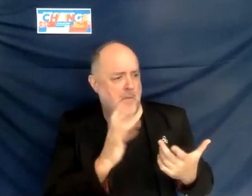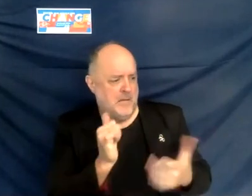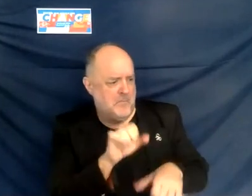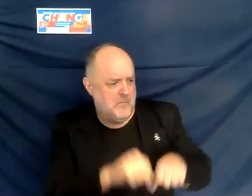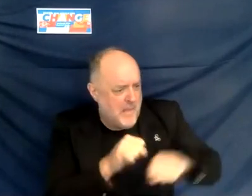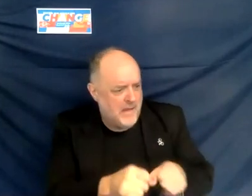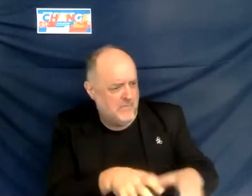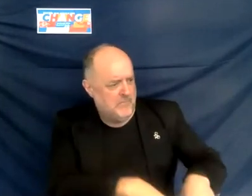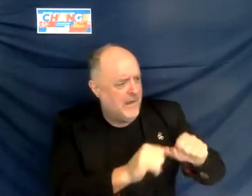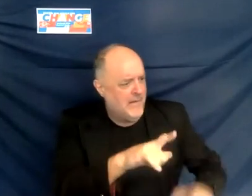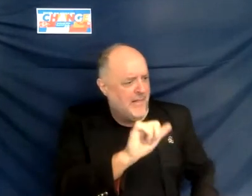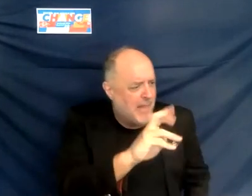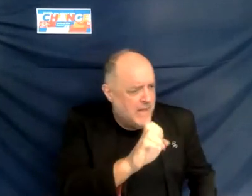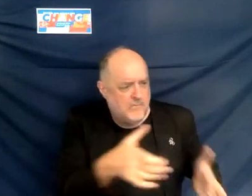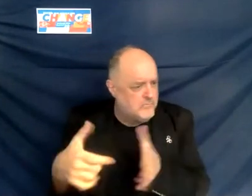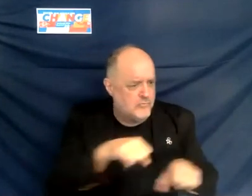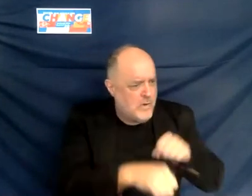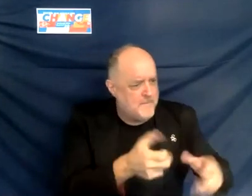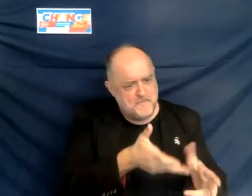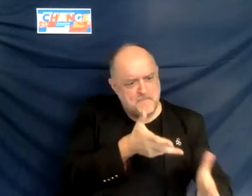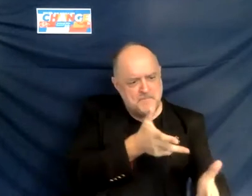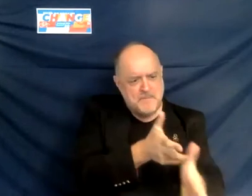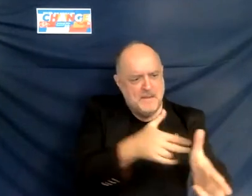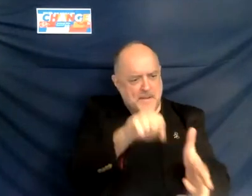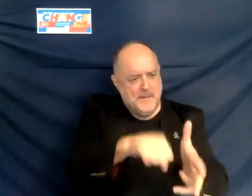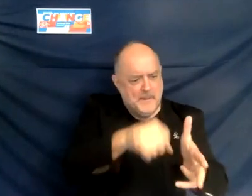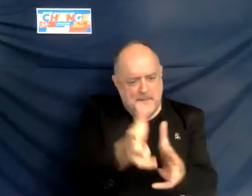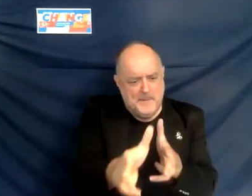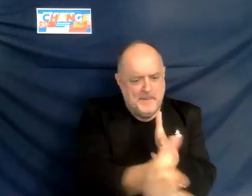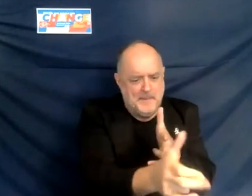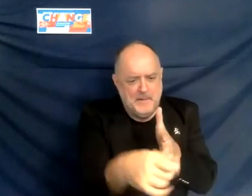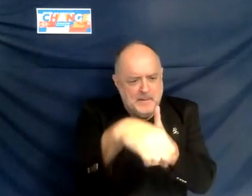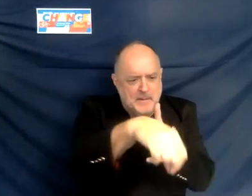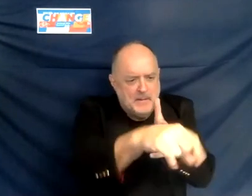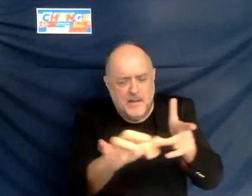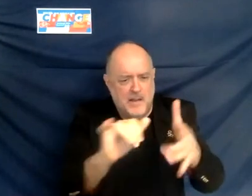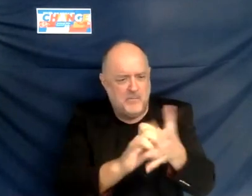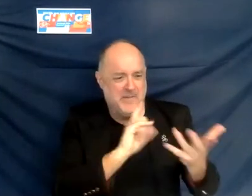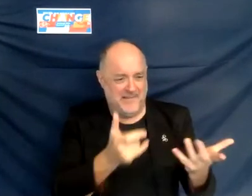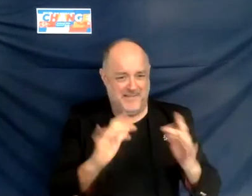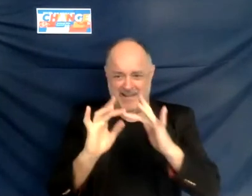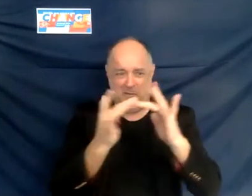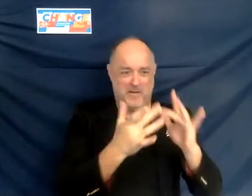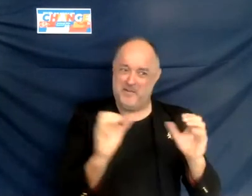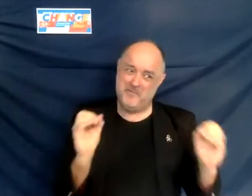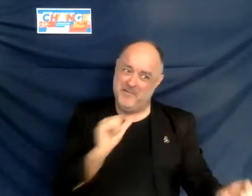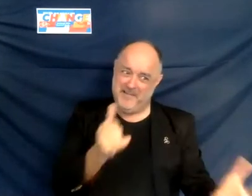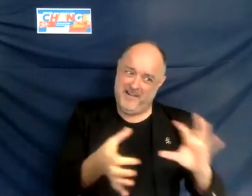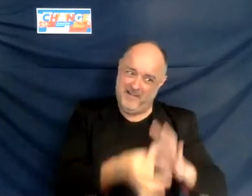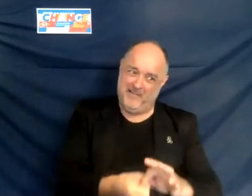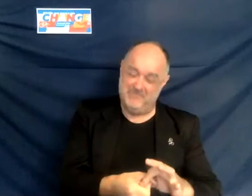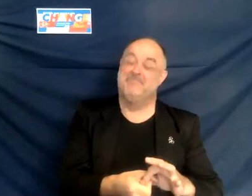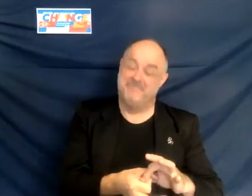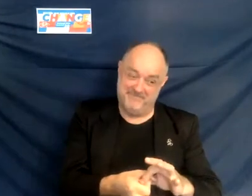lane, because, we have a lot of disconnected bicycling networks, let's say. And so, I